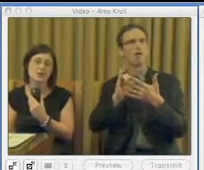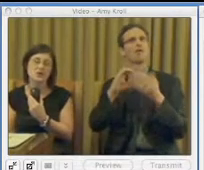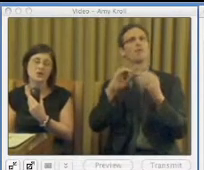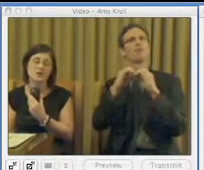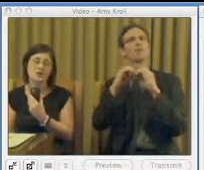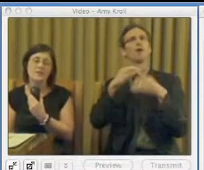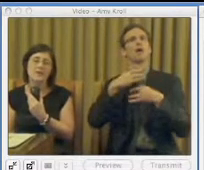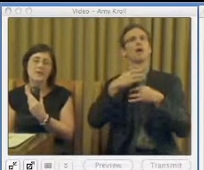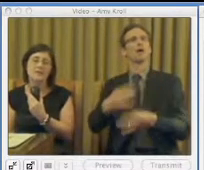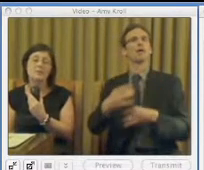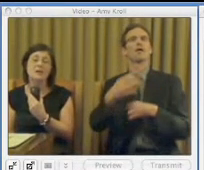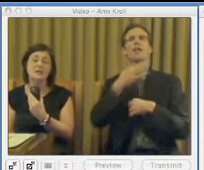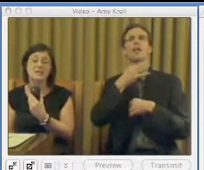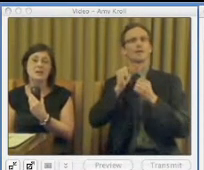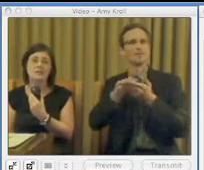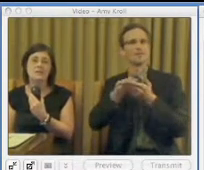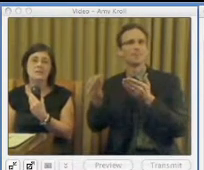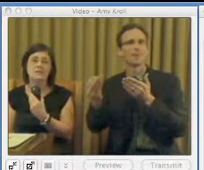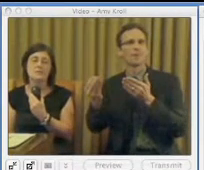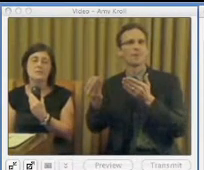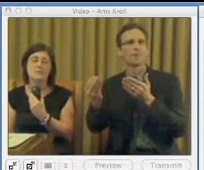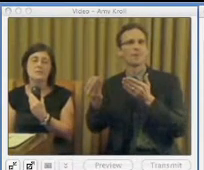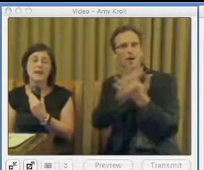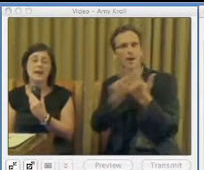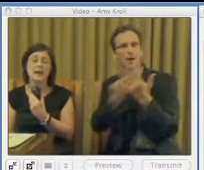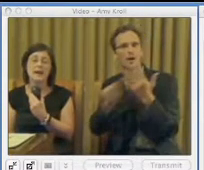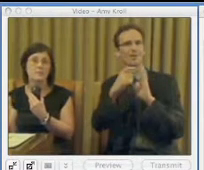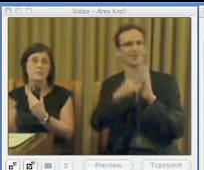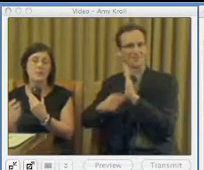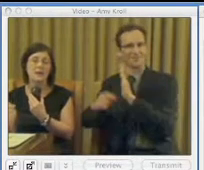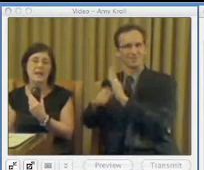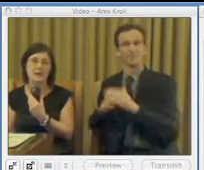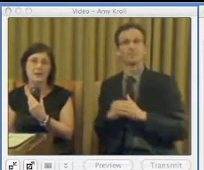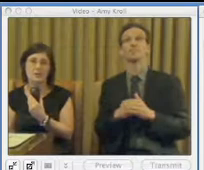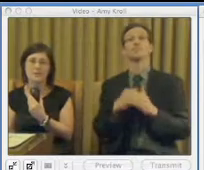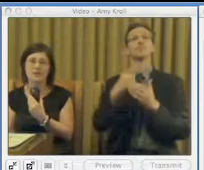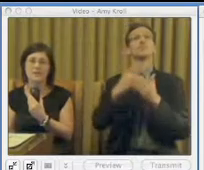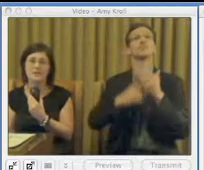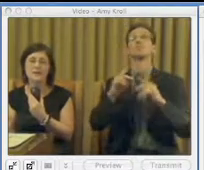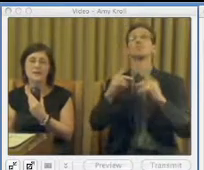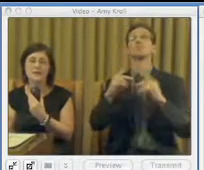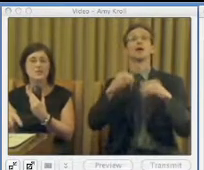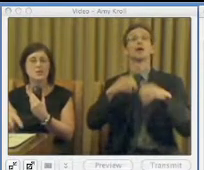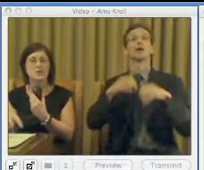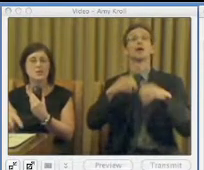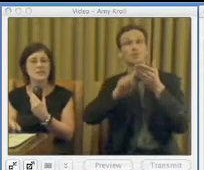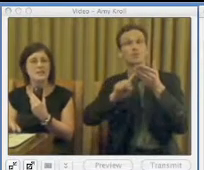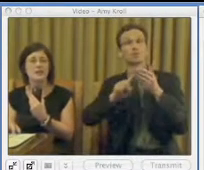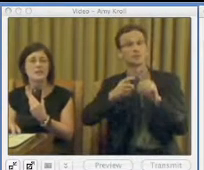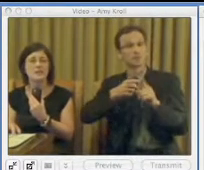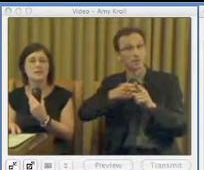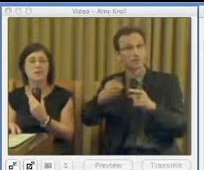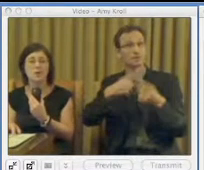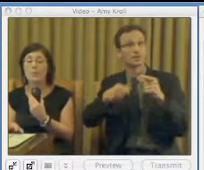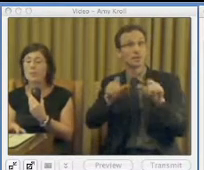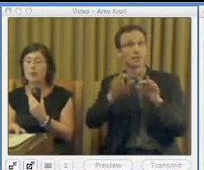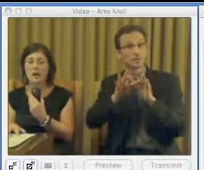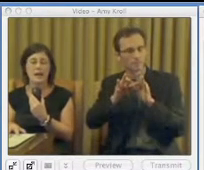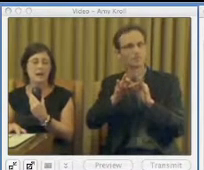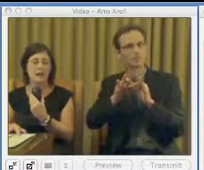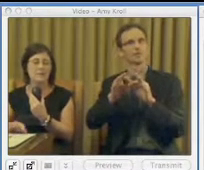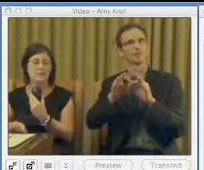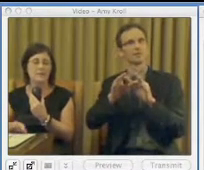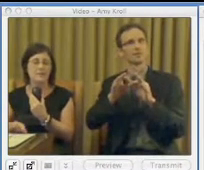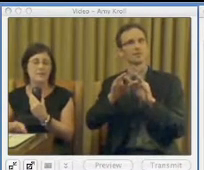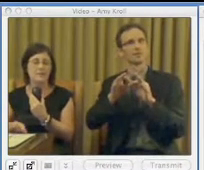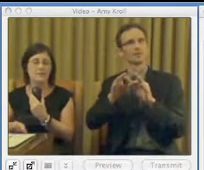So you could see the kinds of research that is being done right now by people in our field. And that research is being